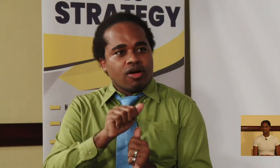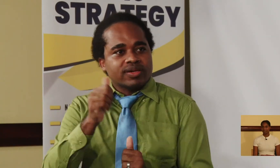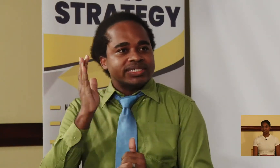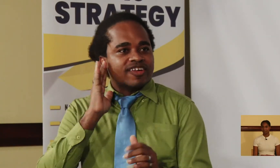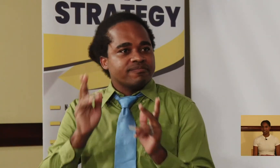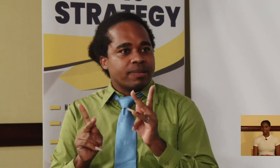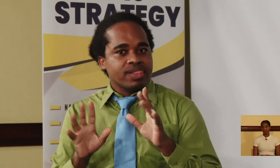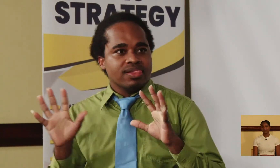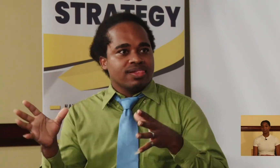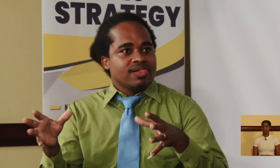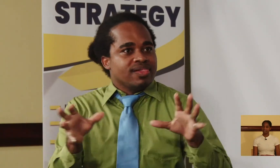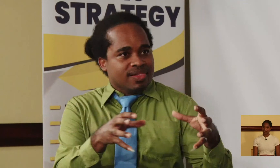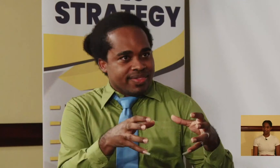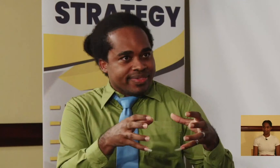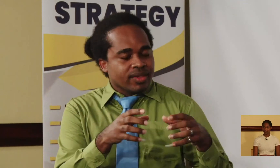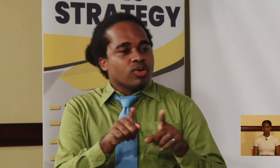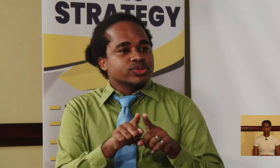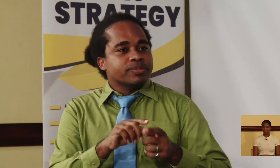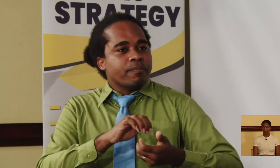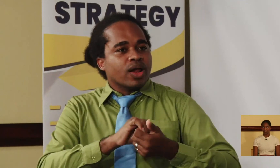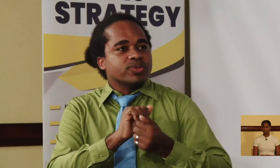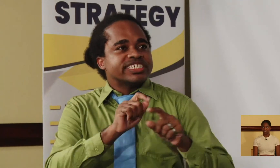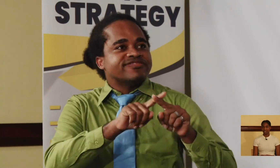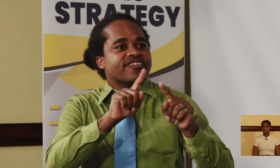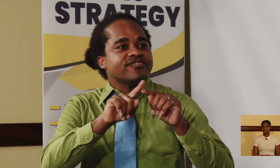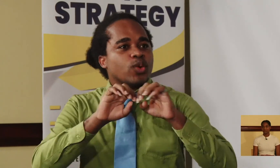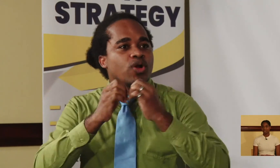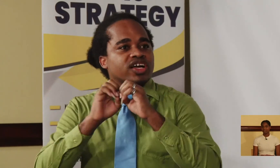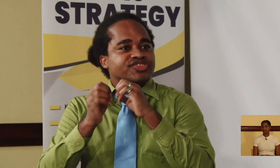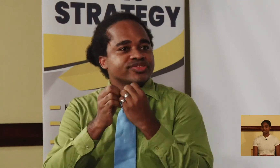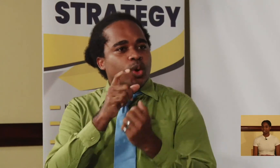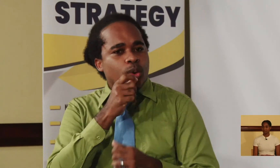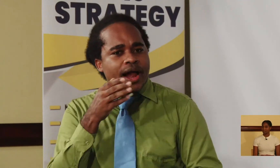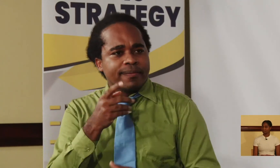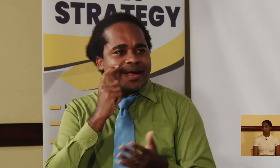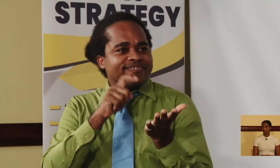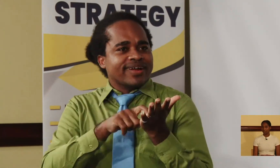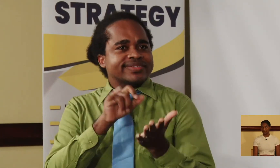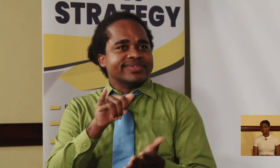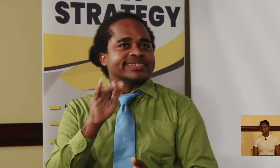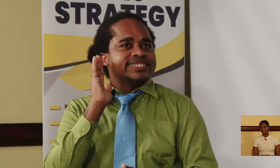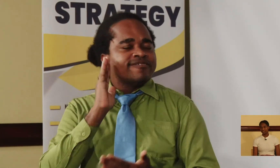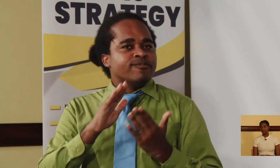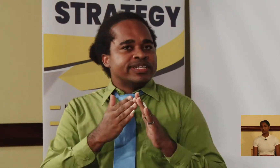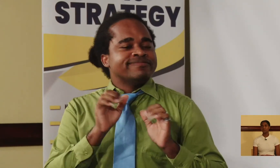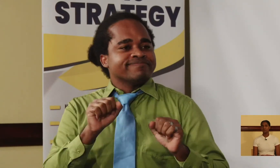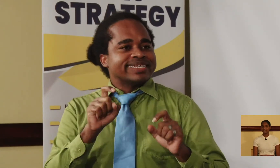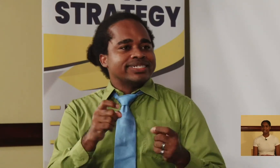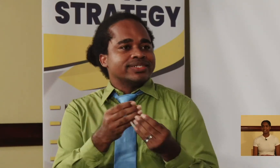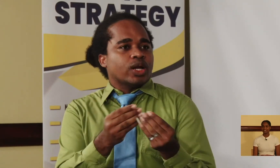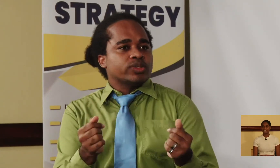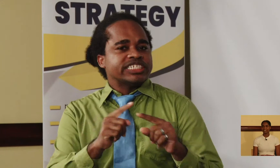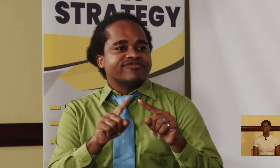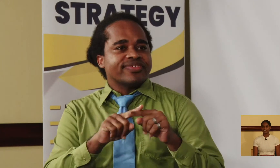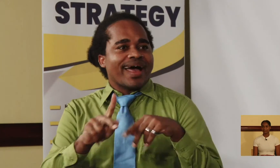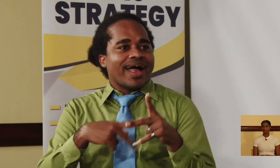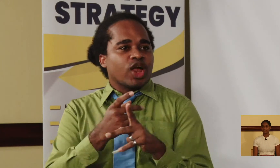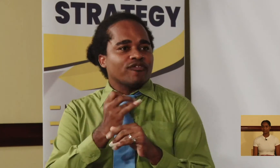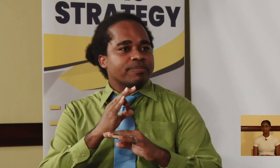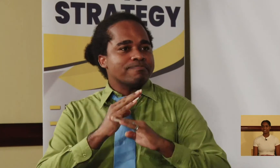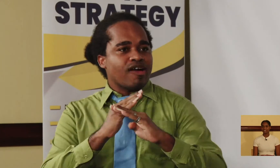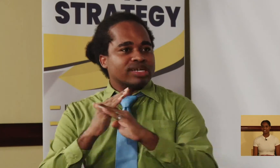for the deaf community. I work with other deaf people in the community, as well as partnership with different organizations who realize that deaf